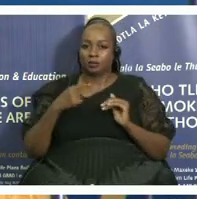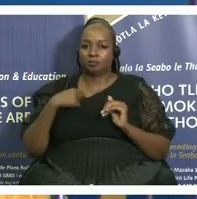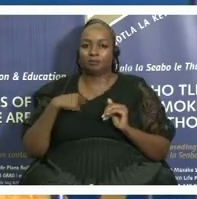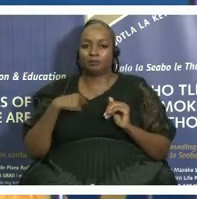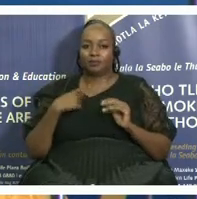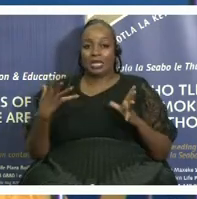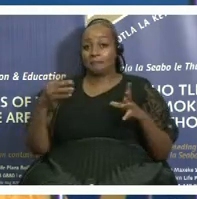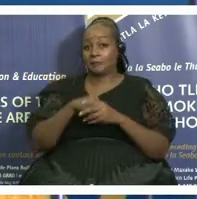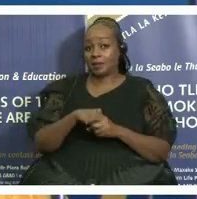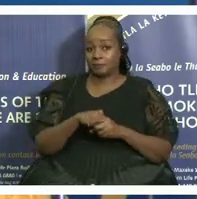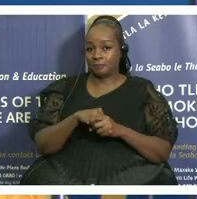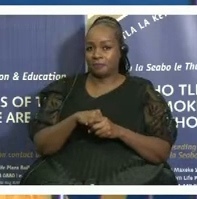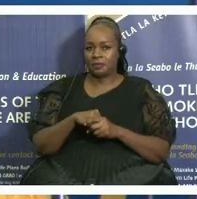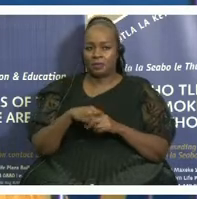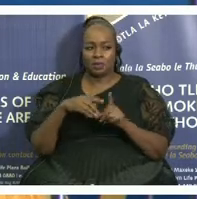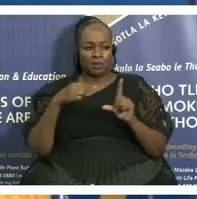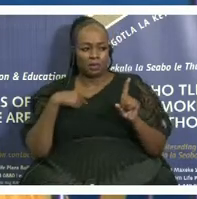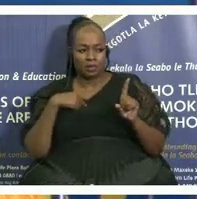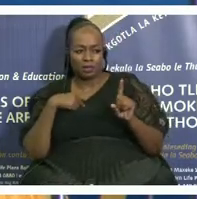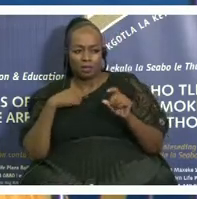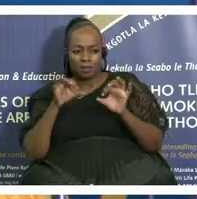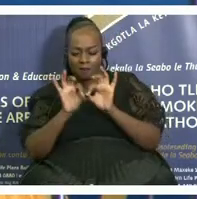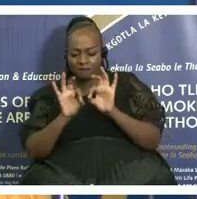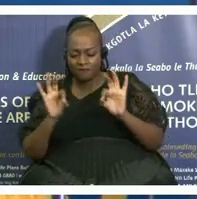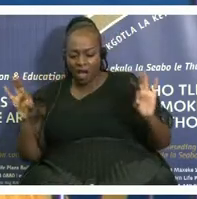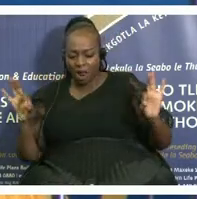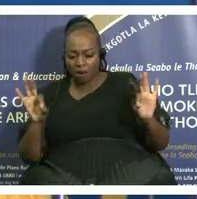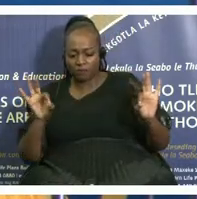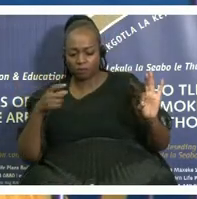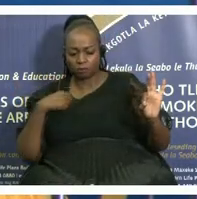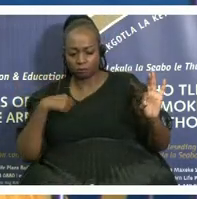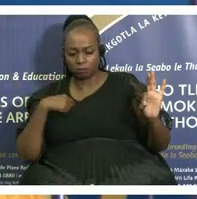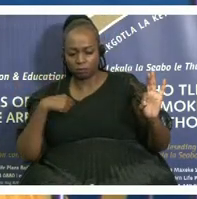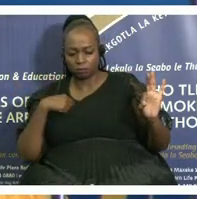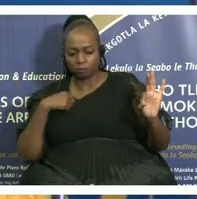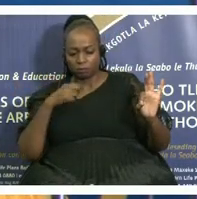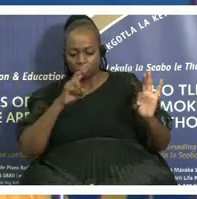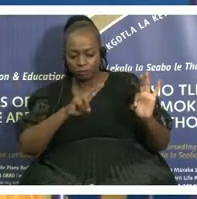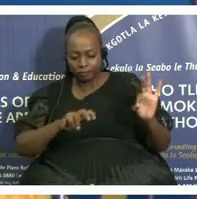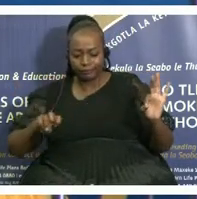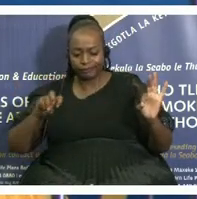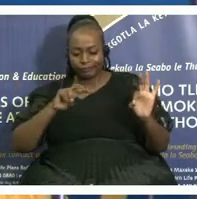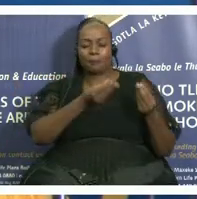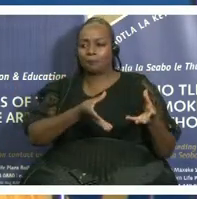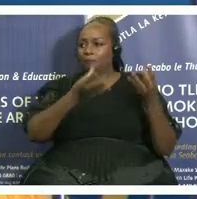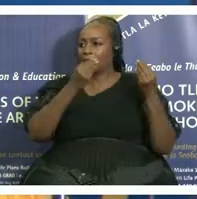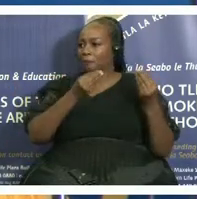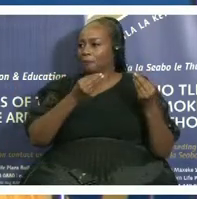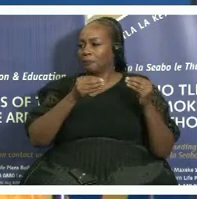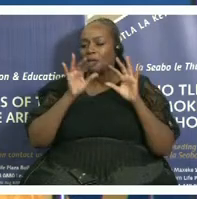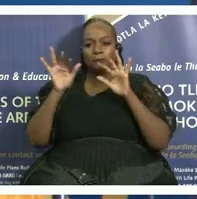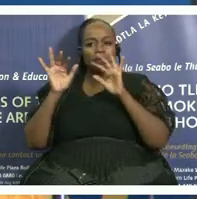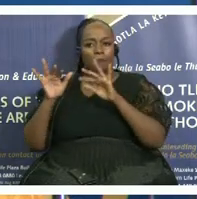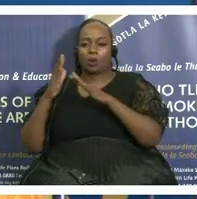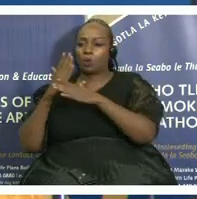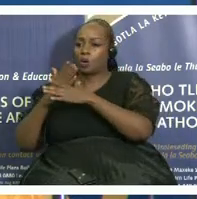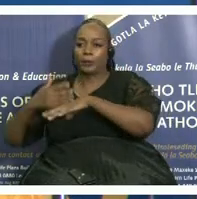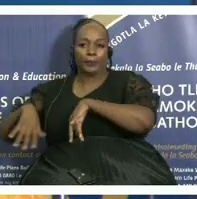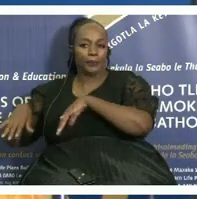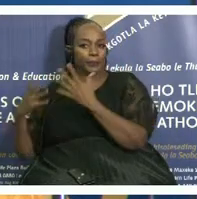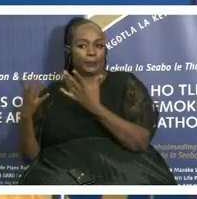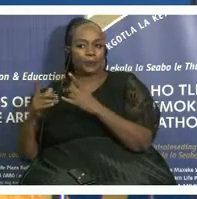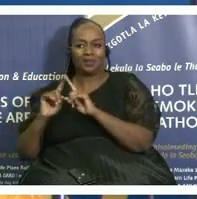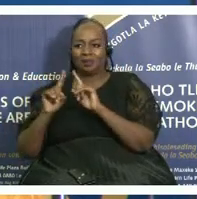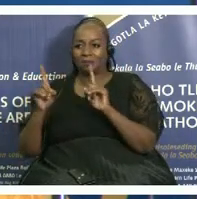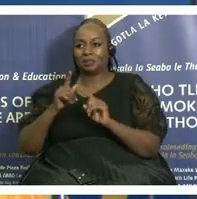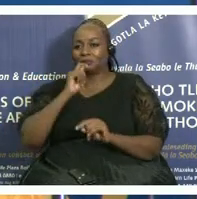Batho bana ba besagana le di valve hore fela ba tle ba tsebe ho fumana over empa ntho tse le di etsang